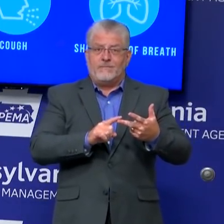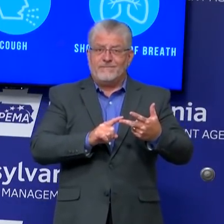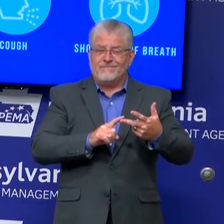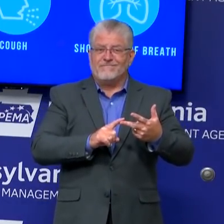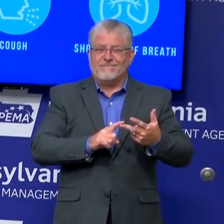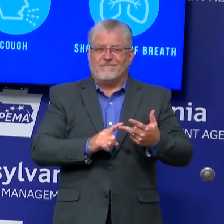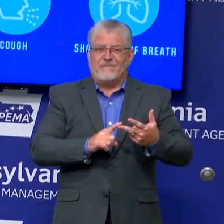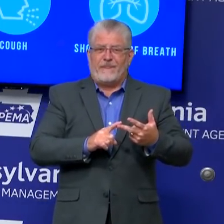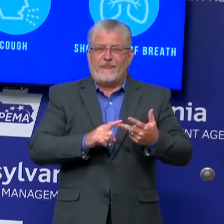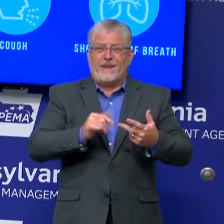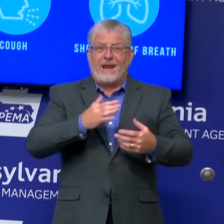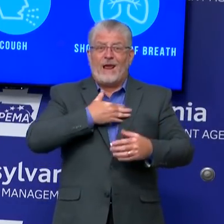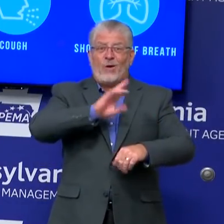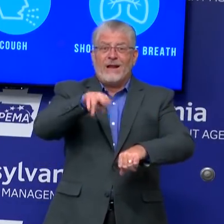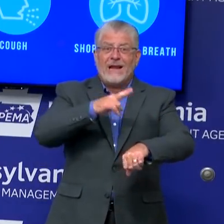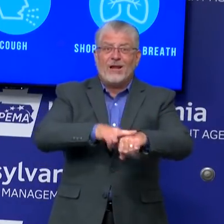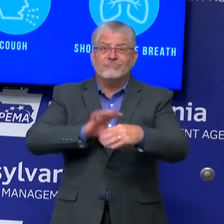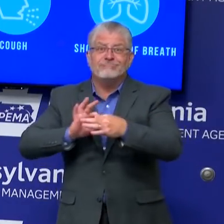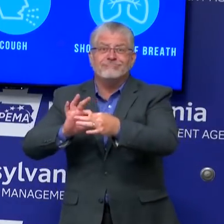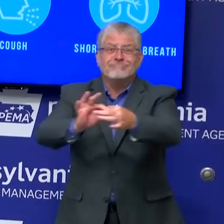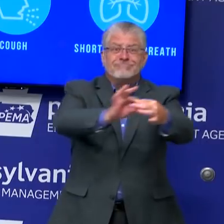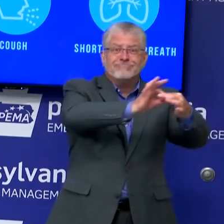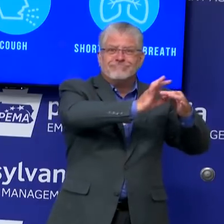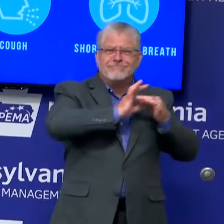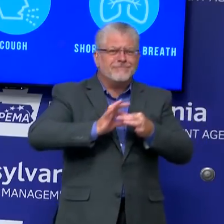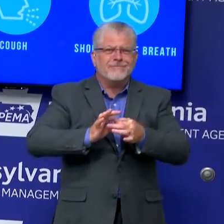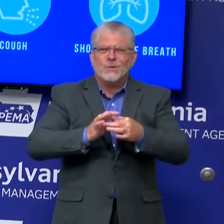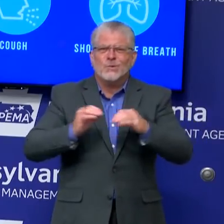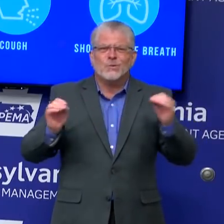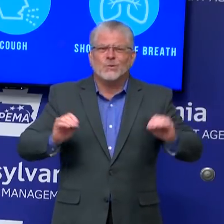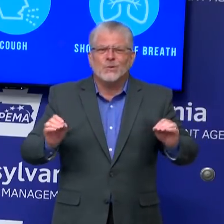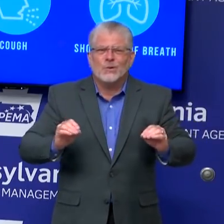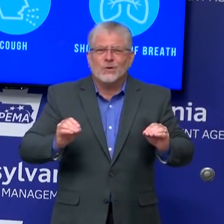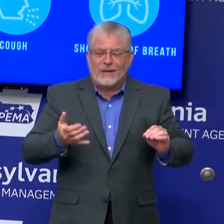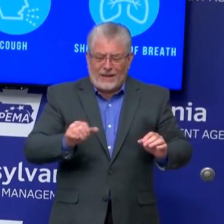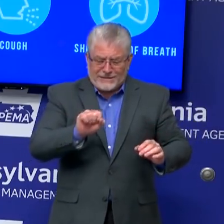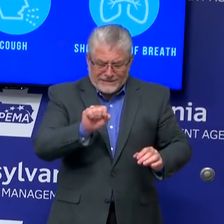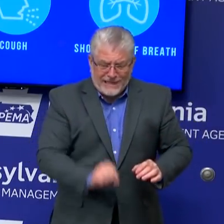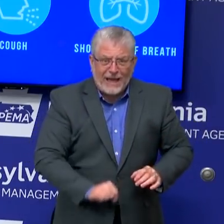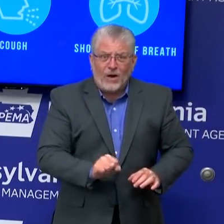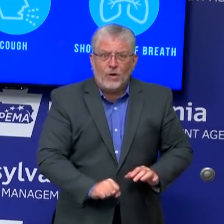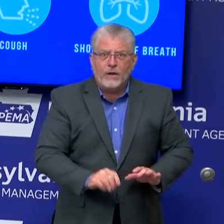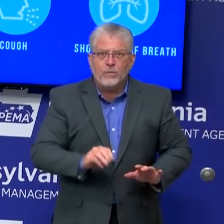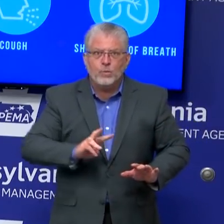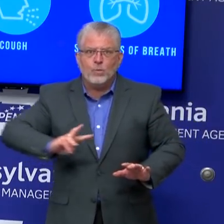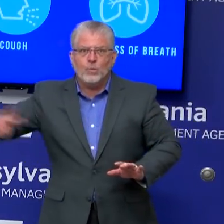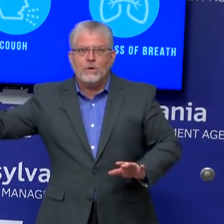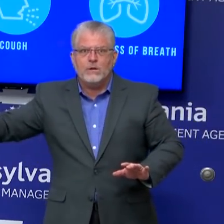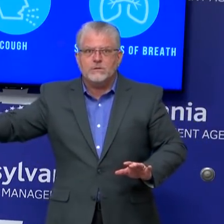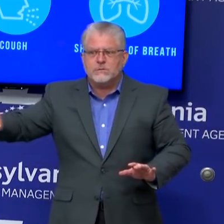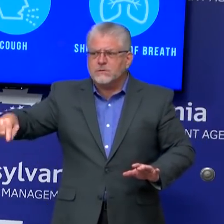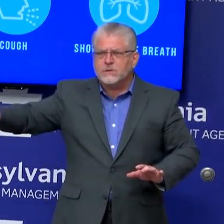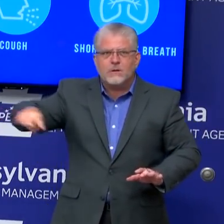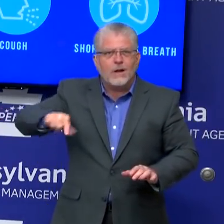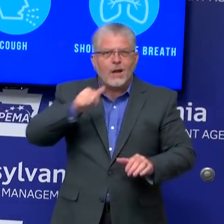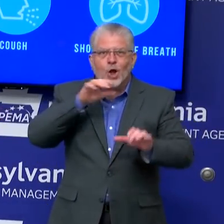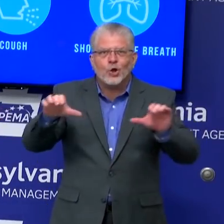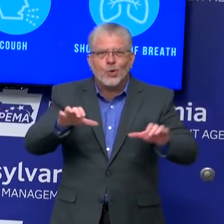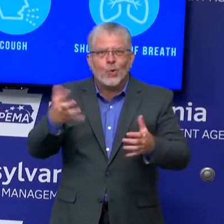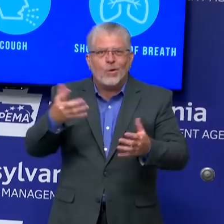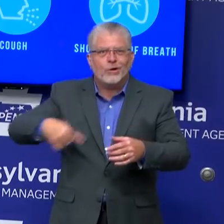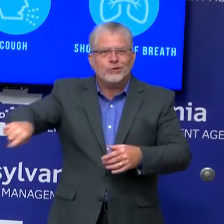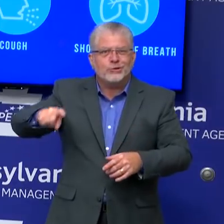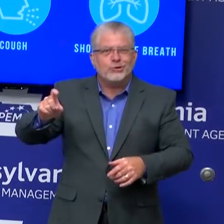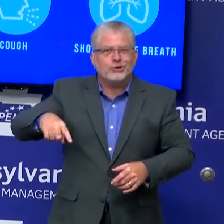has resulted in states in the South and Southwest especially not committing to the things they should have done to keep this virus from